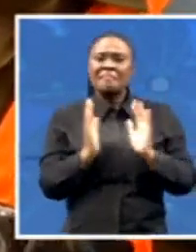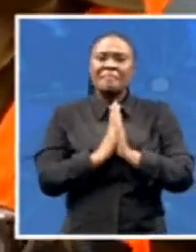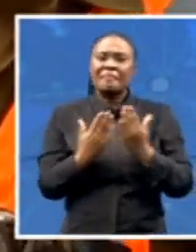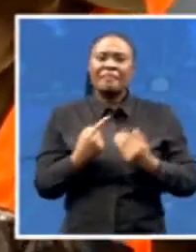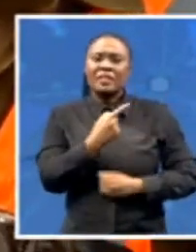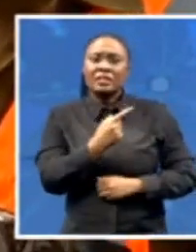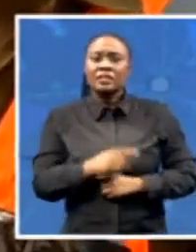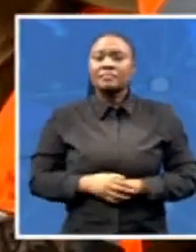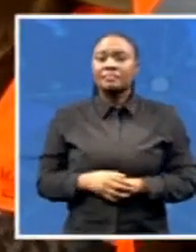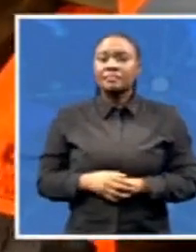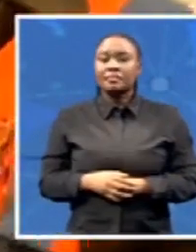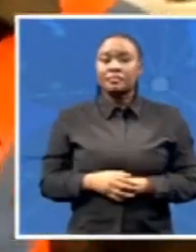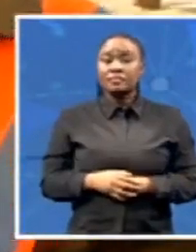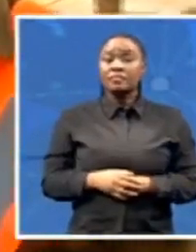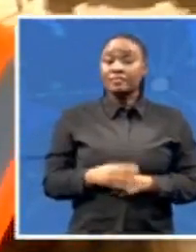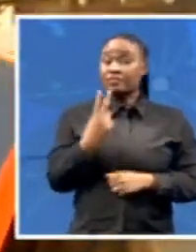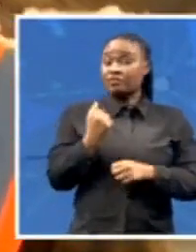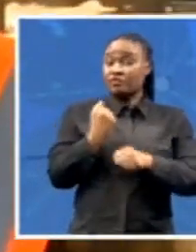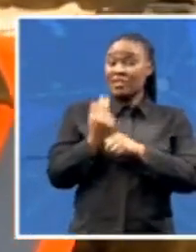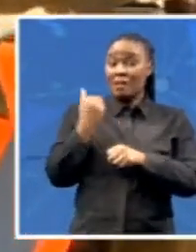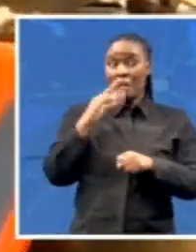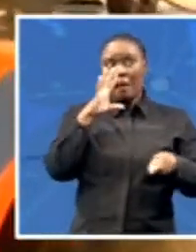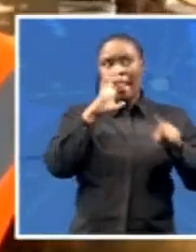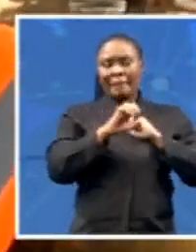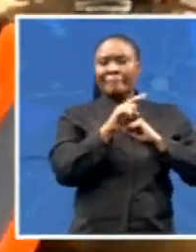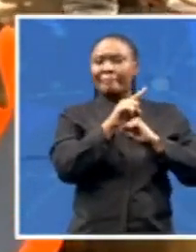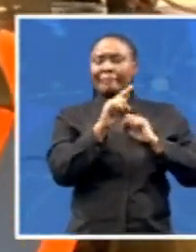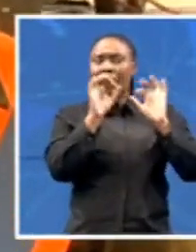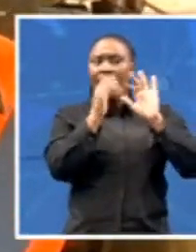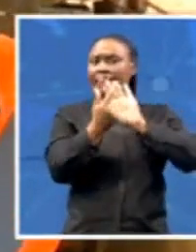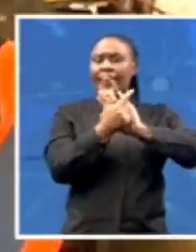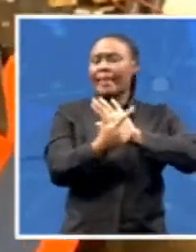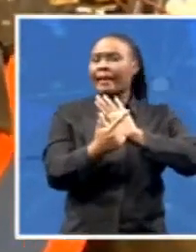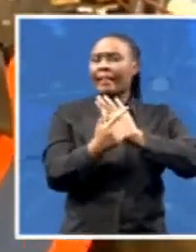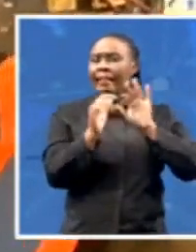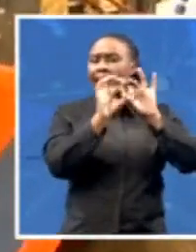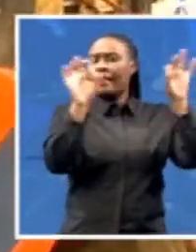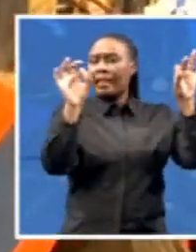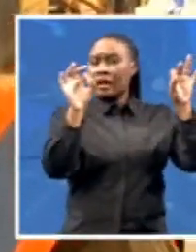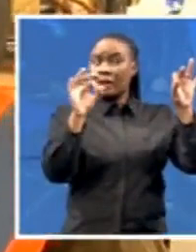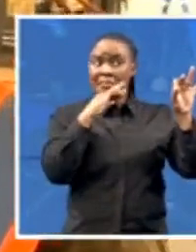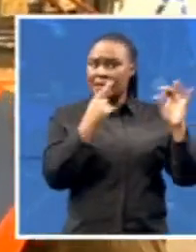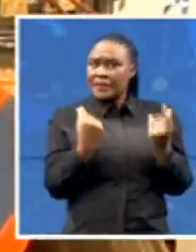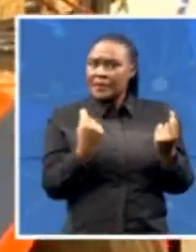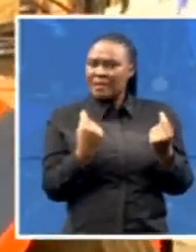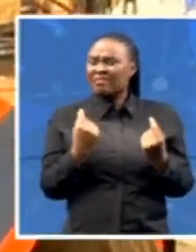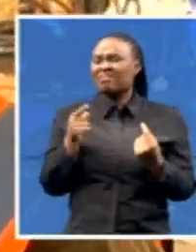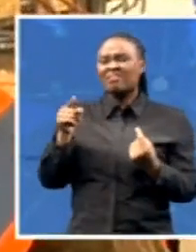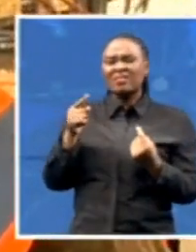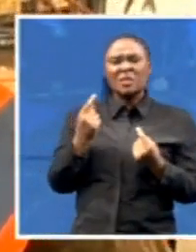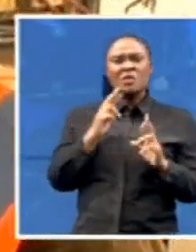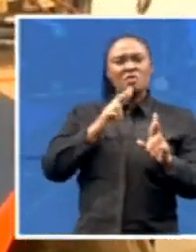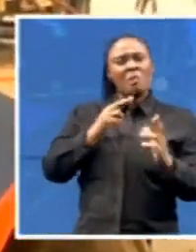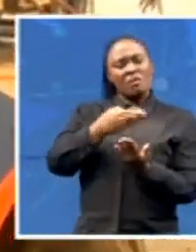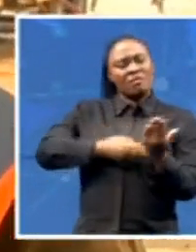were illegal connections at some of these stores. Well, obviously those are the reports of 2 years ago. I was just 3 months and a few days in office, and definitely if